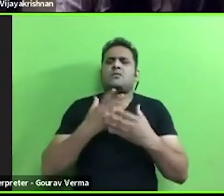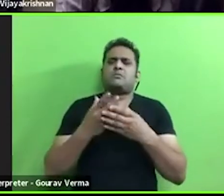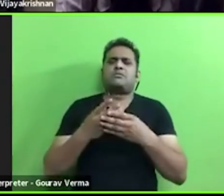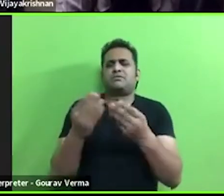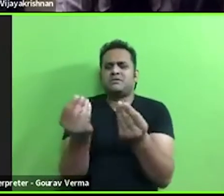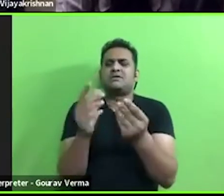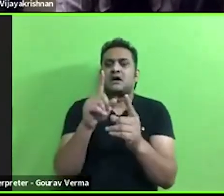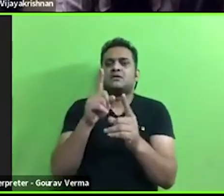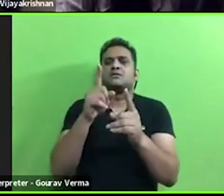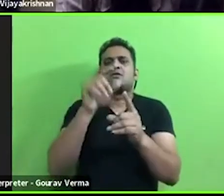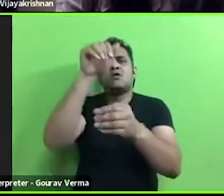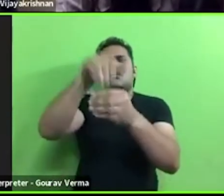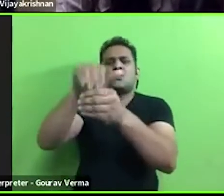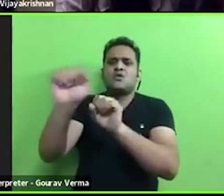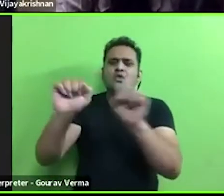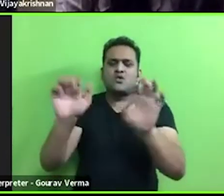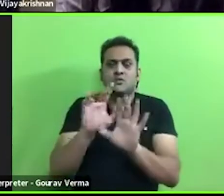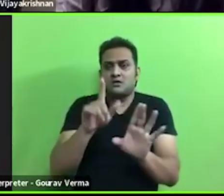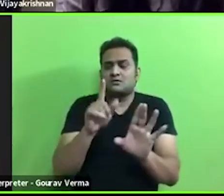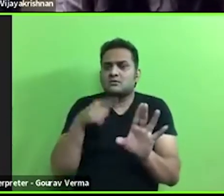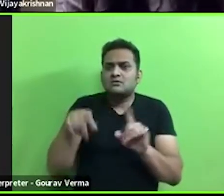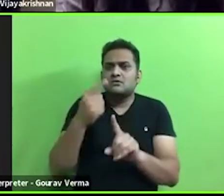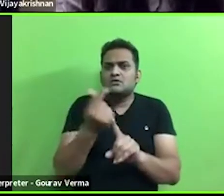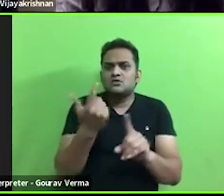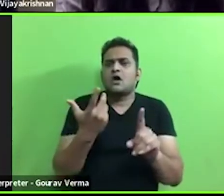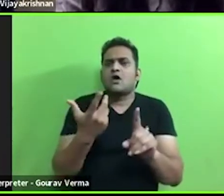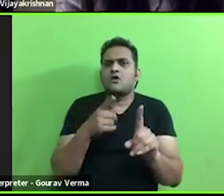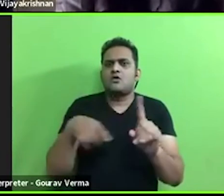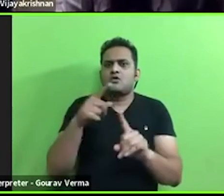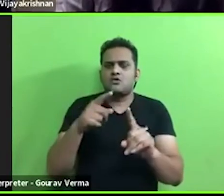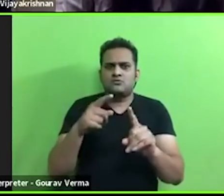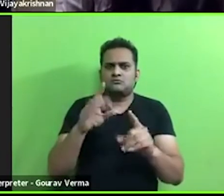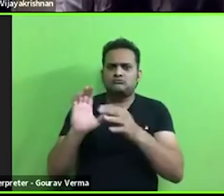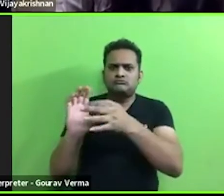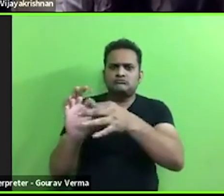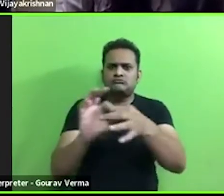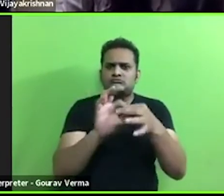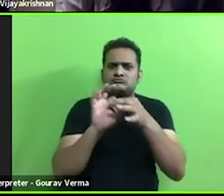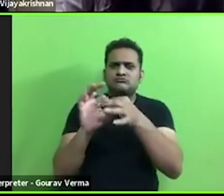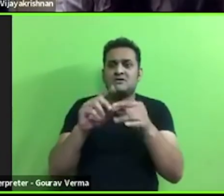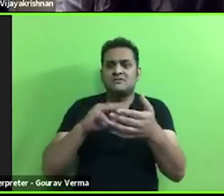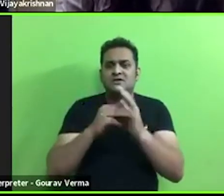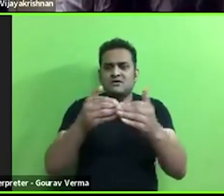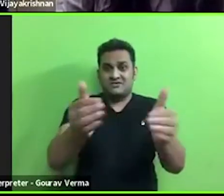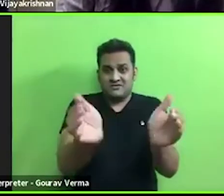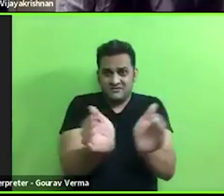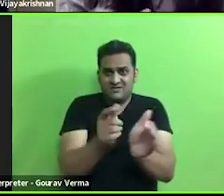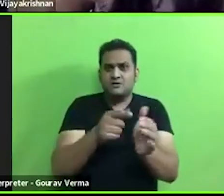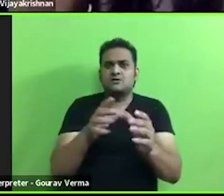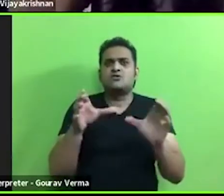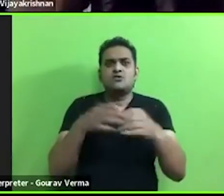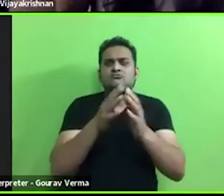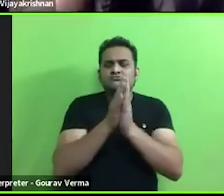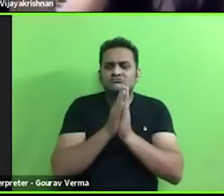themselves. What we need to utilize is the nucleus of this energy, which is a community-based worship. Beautiful.